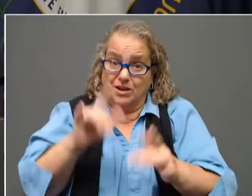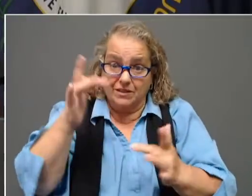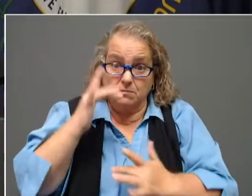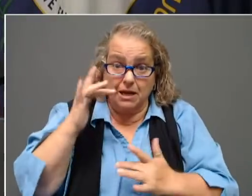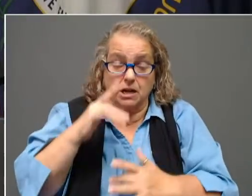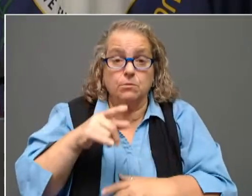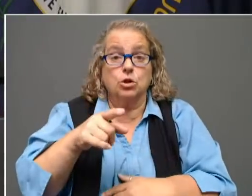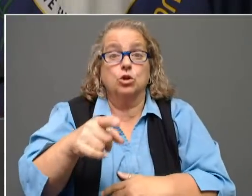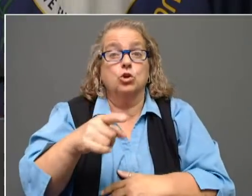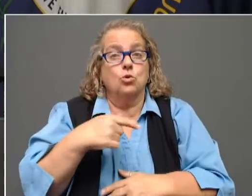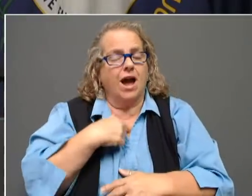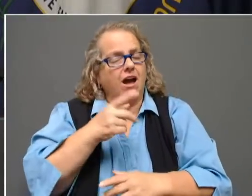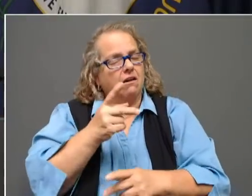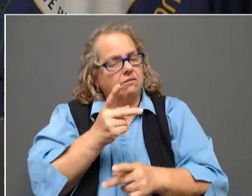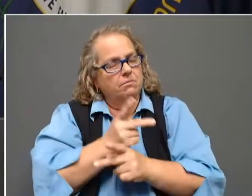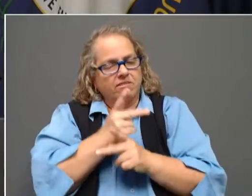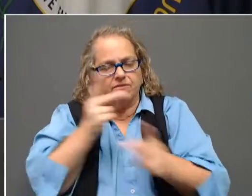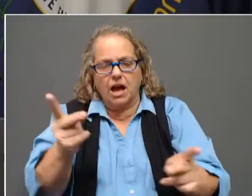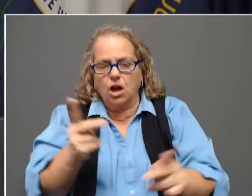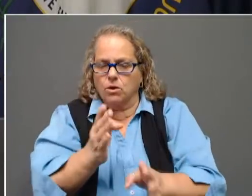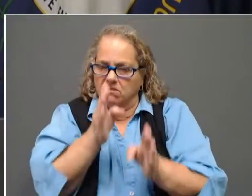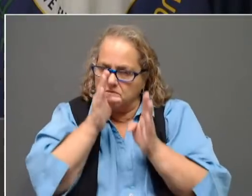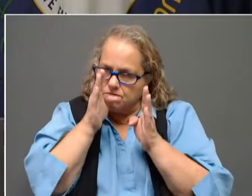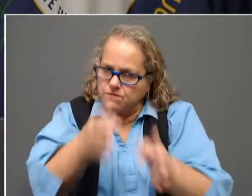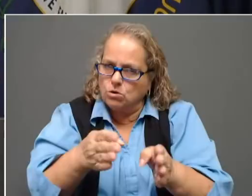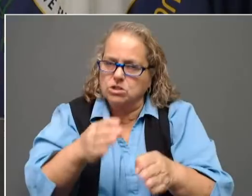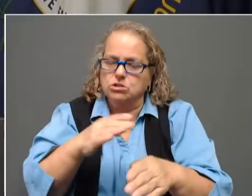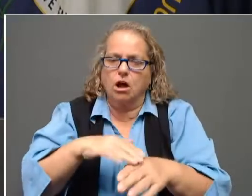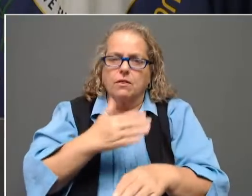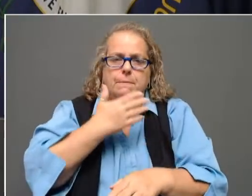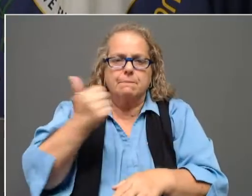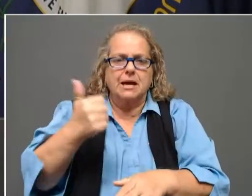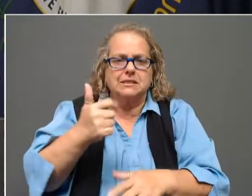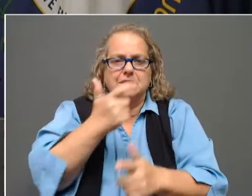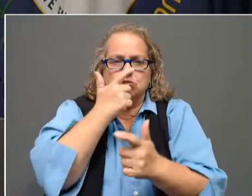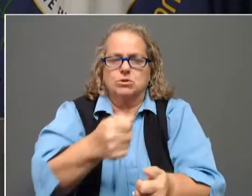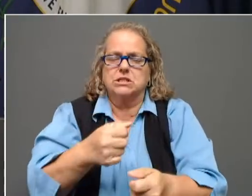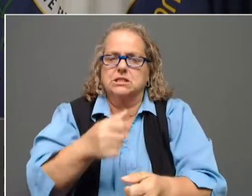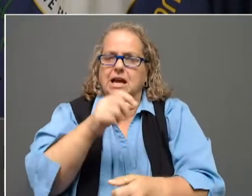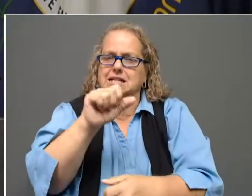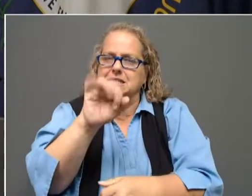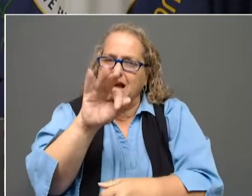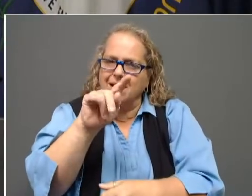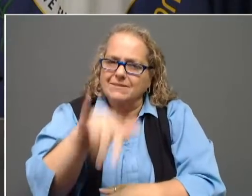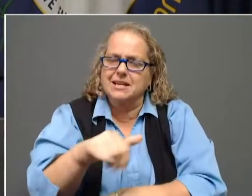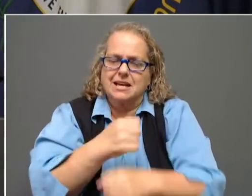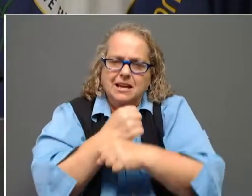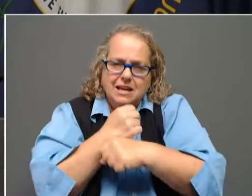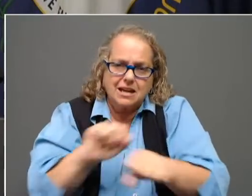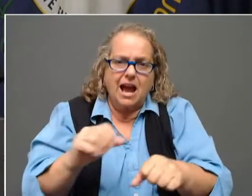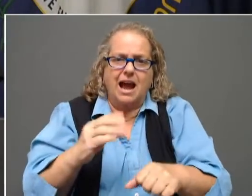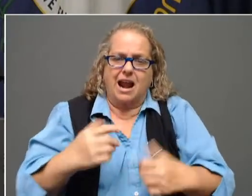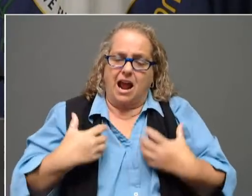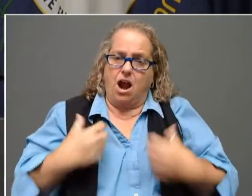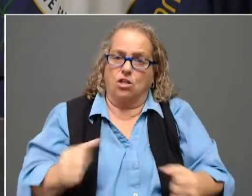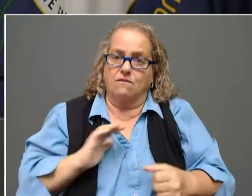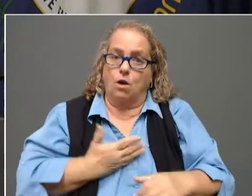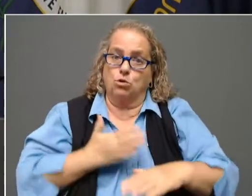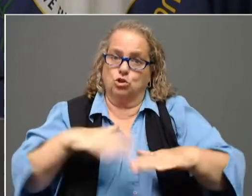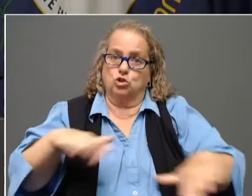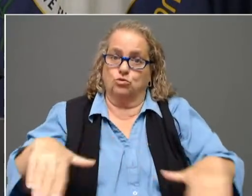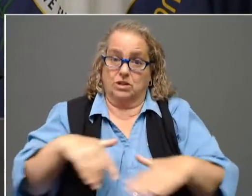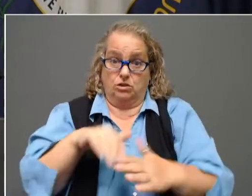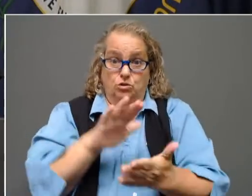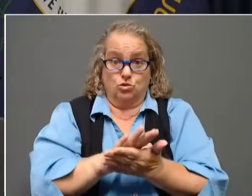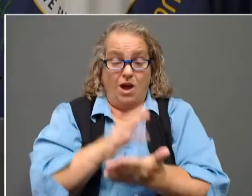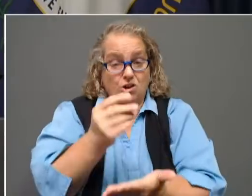laser-like focus on the best interests of safety and health of the children in our school districts, and you've proven, as Dr. Glass